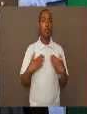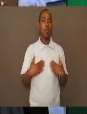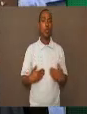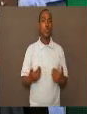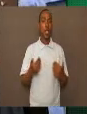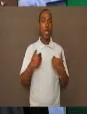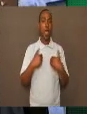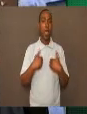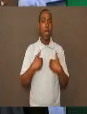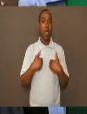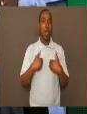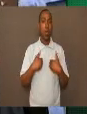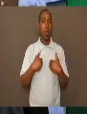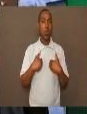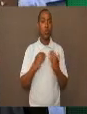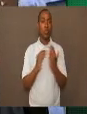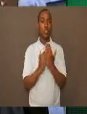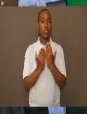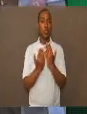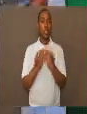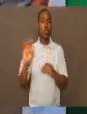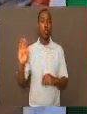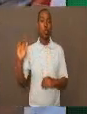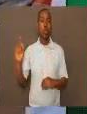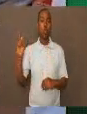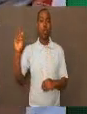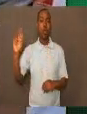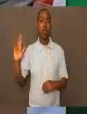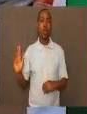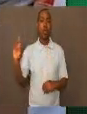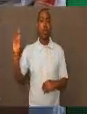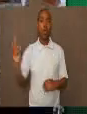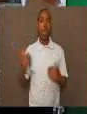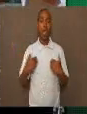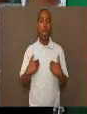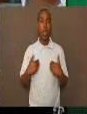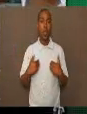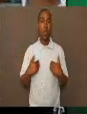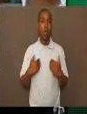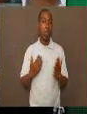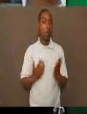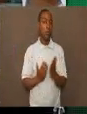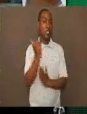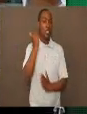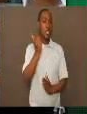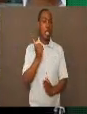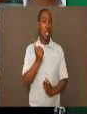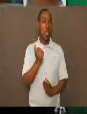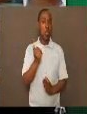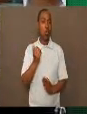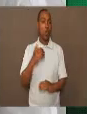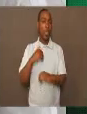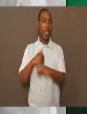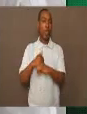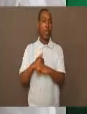available that can treat gonorrhea, but the best way to prevent